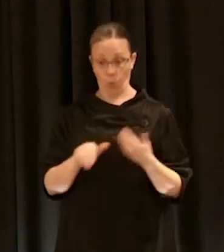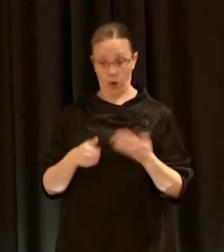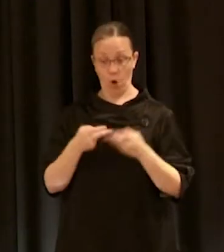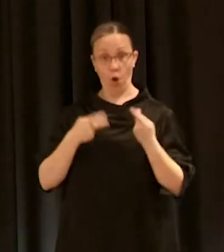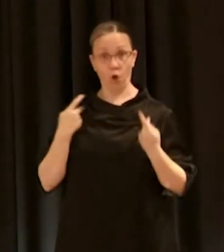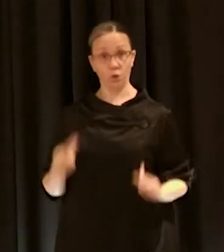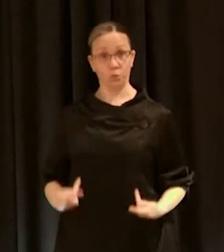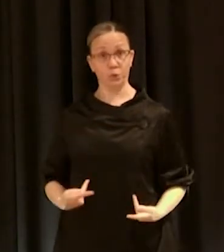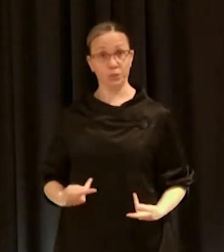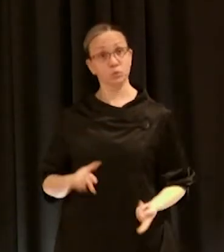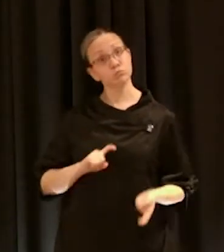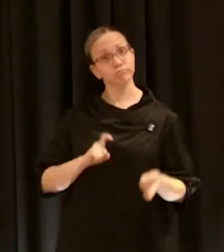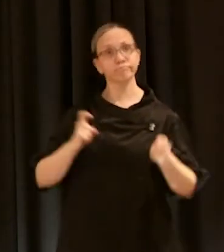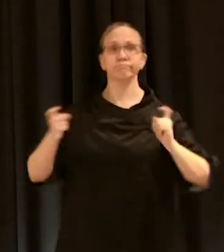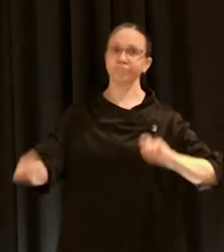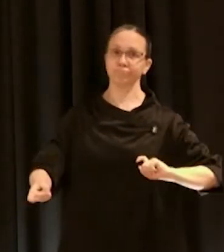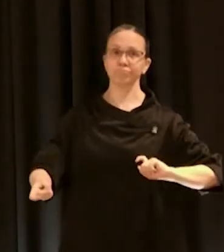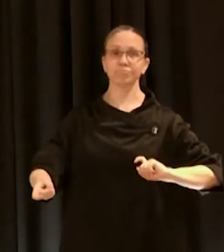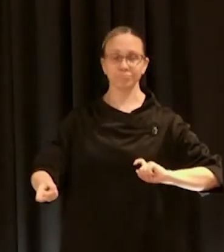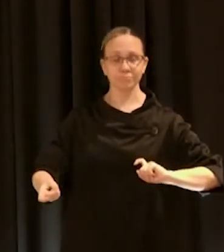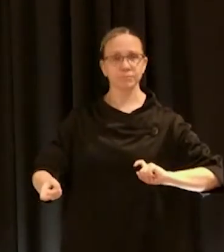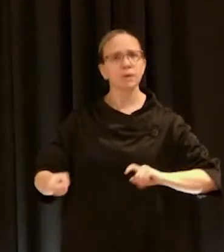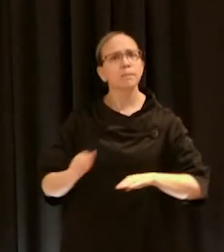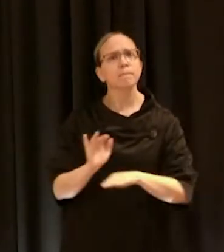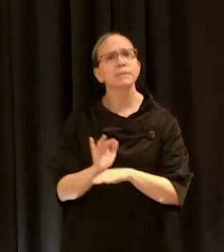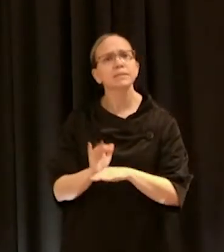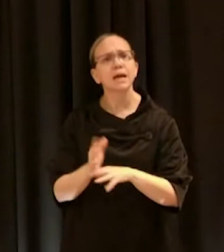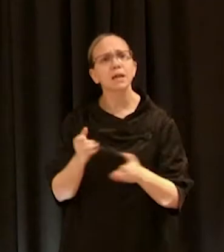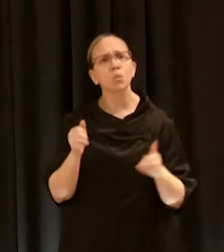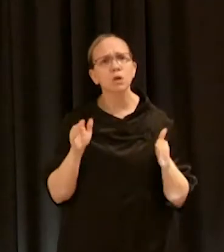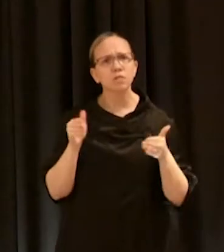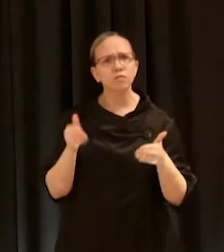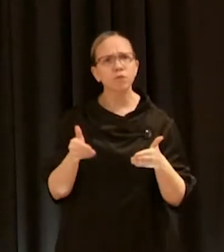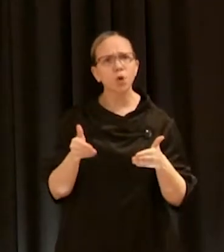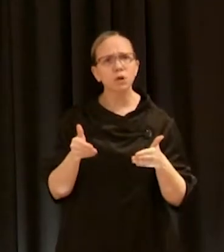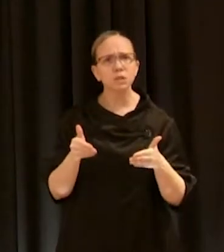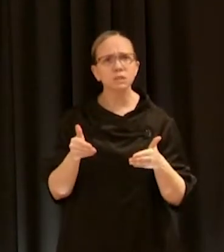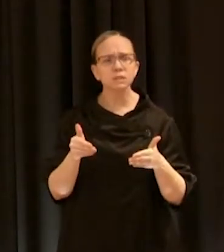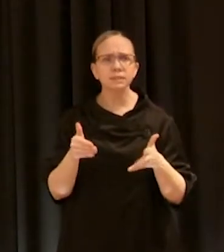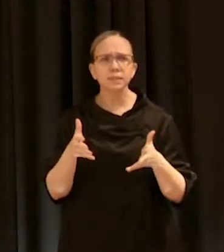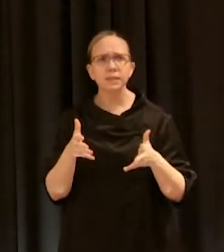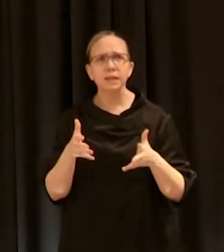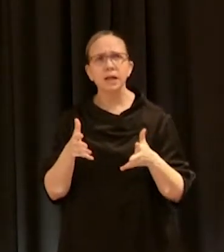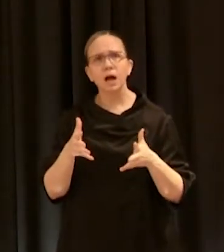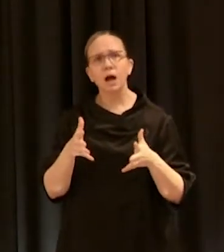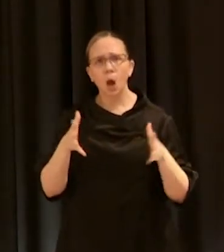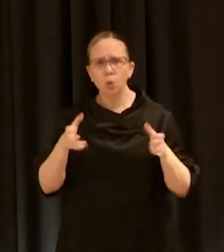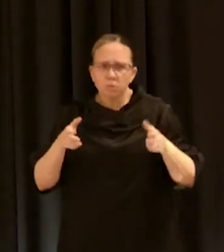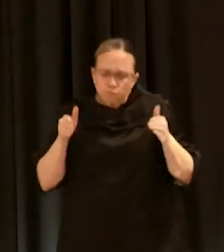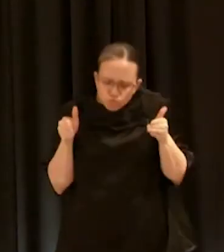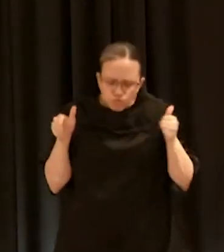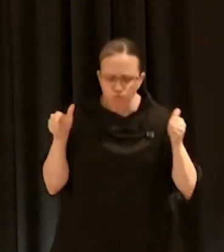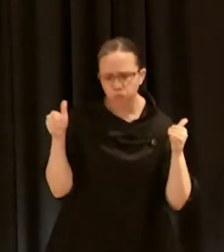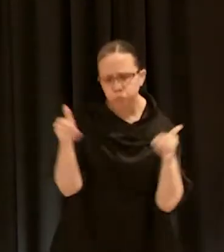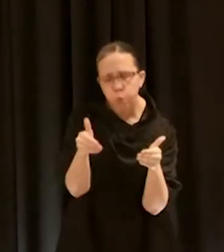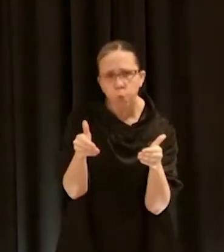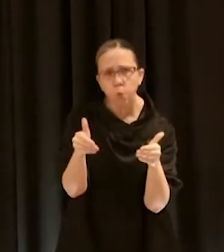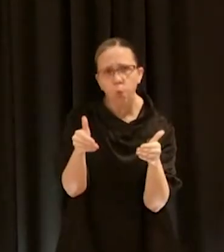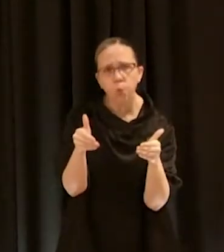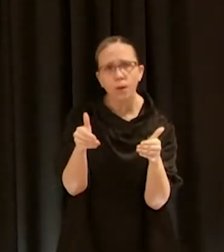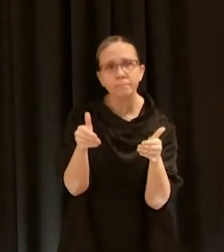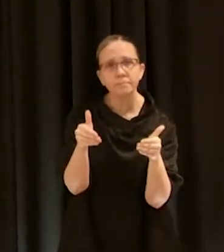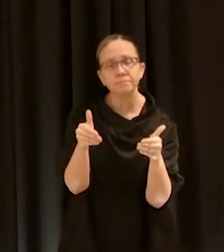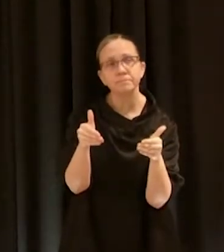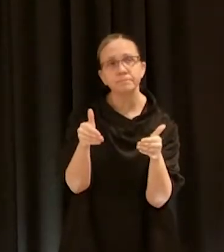priests, it says, were converted? But tonight I want to focus and I want to kind of laser point or